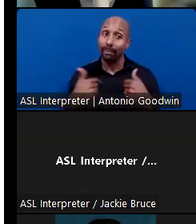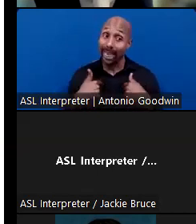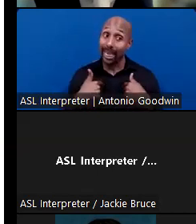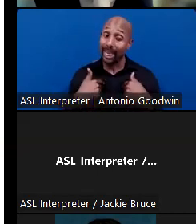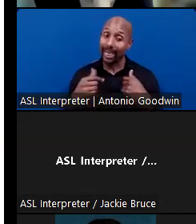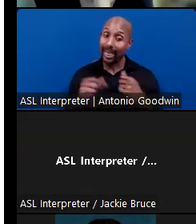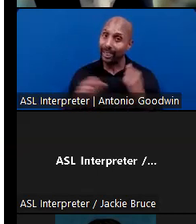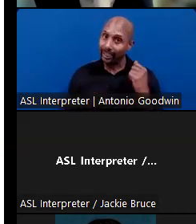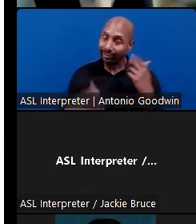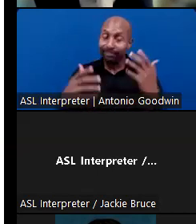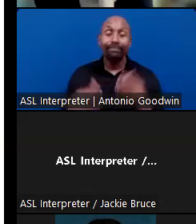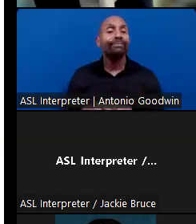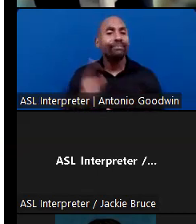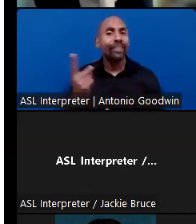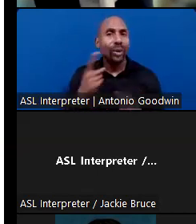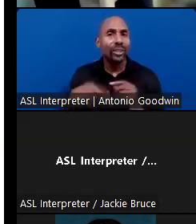these resources?